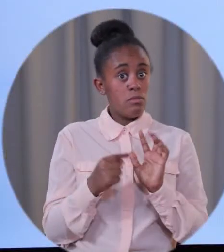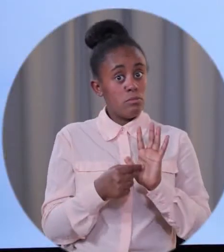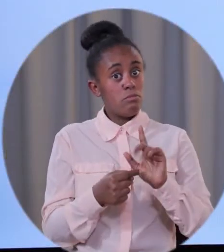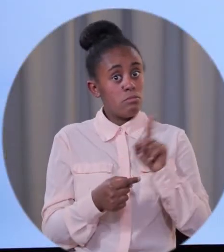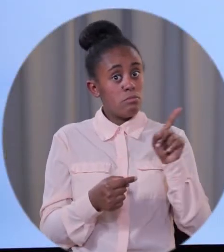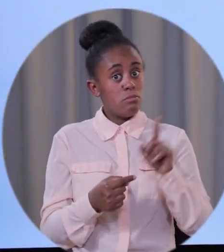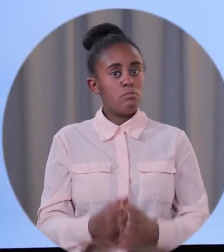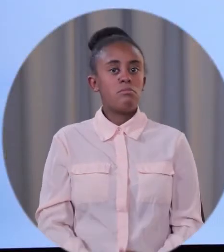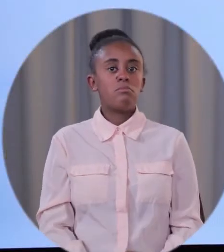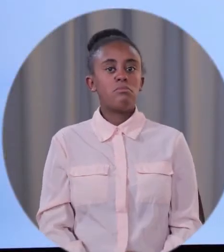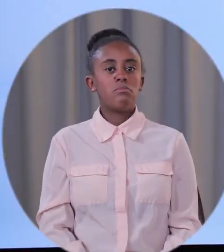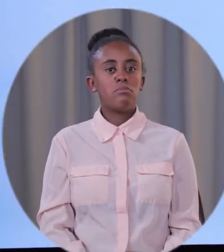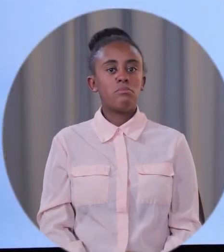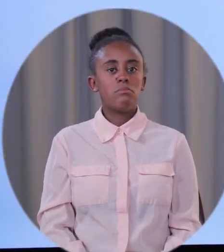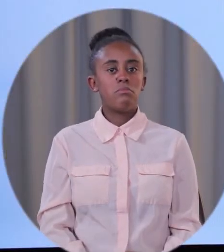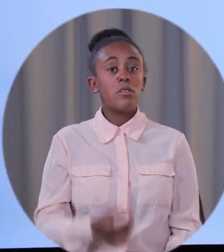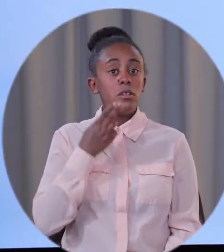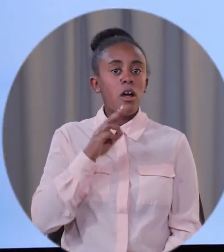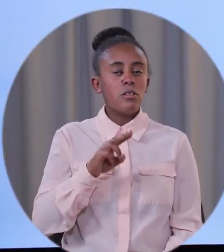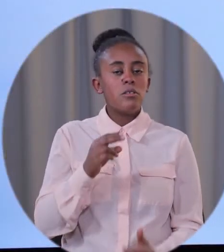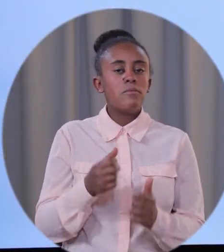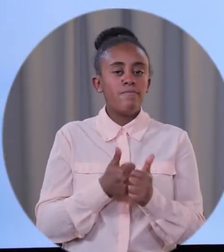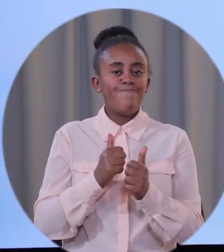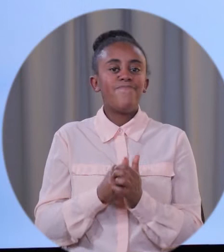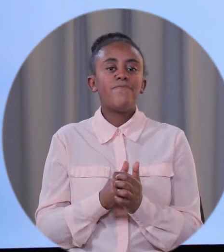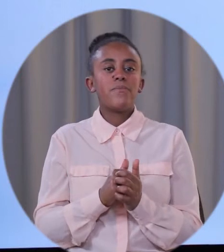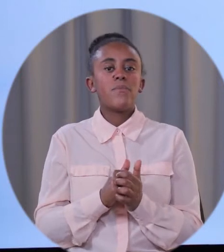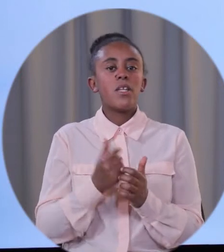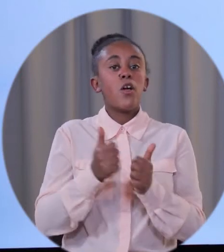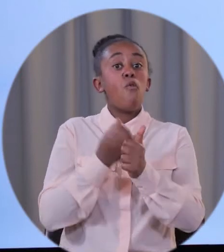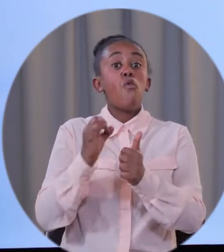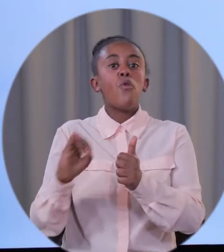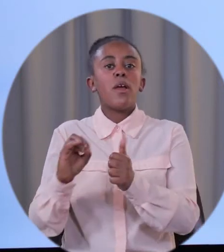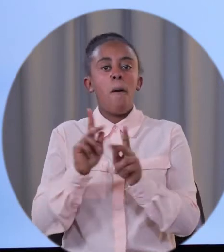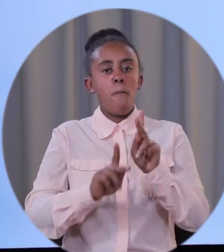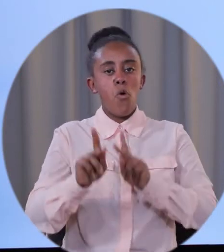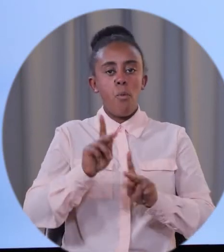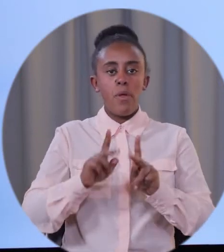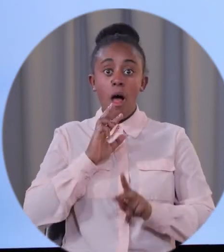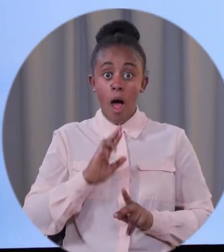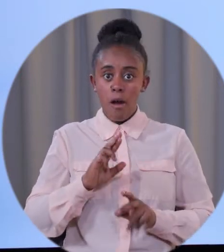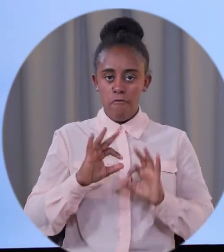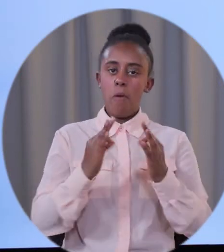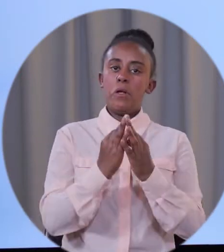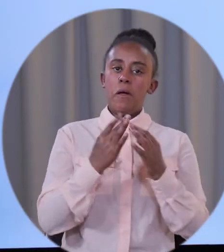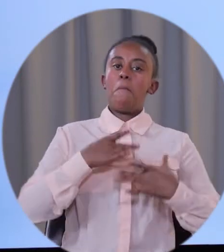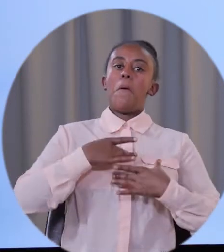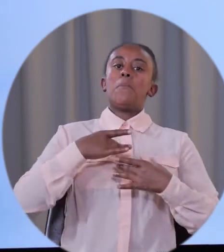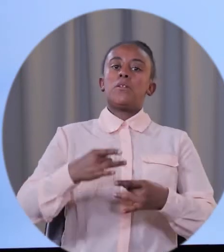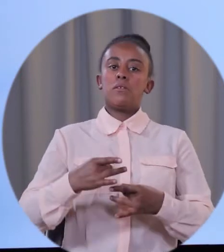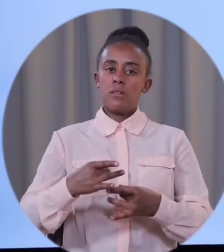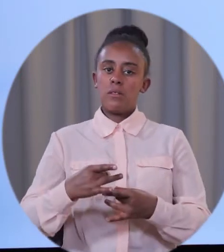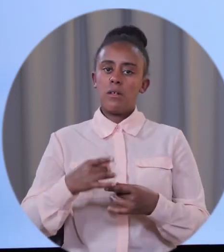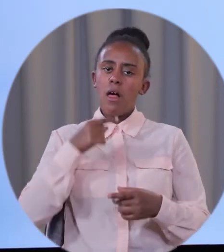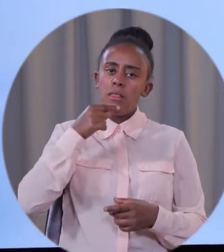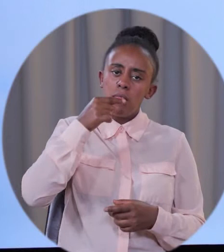please pay attention on the instruction. The following people are family members.